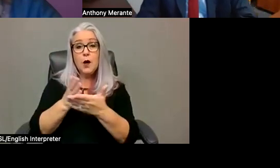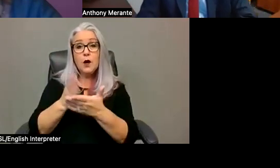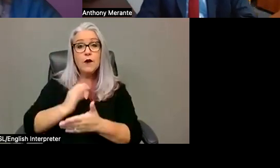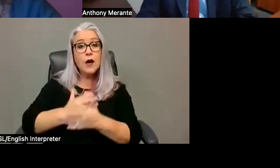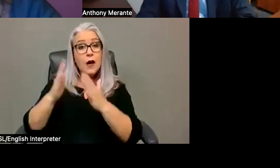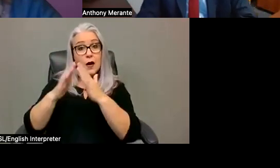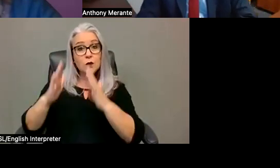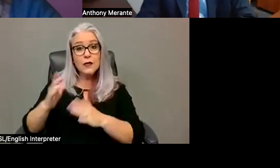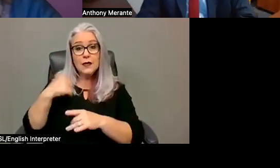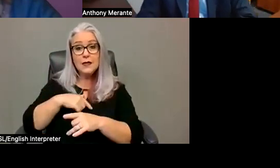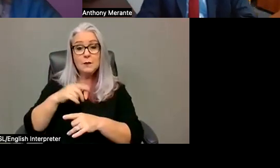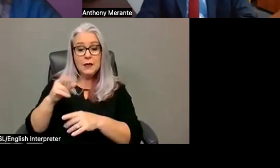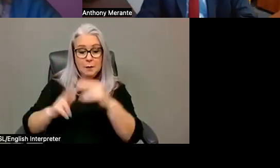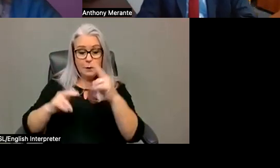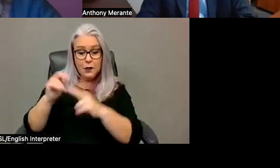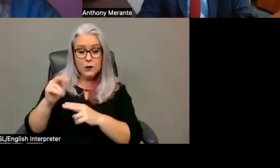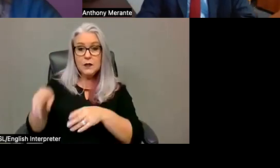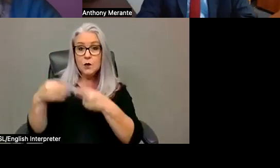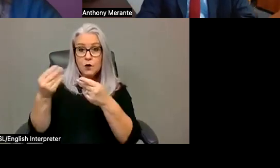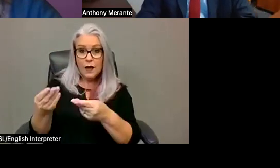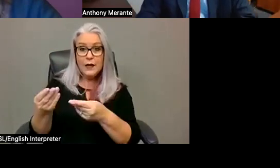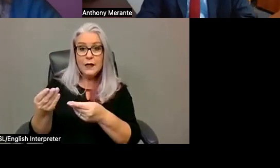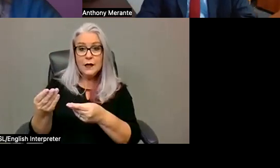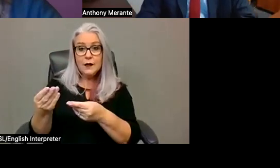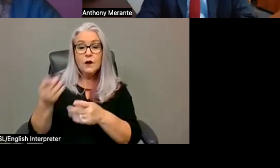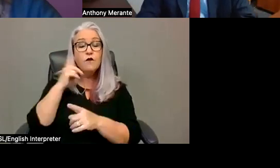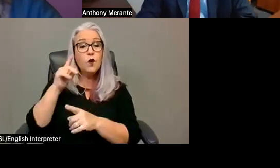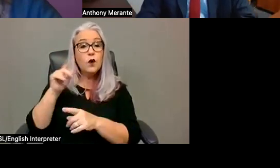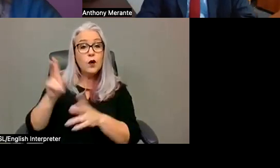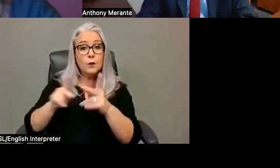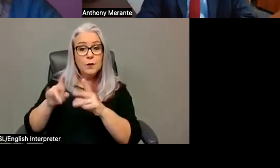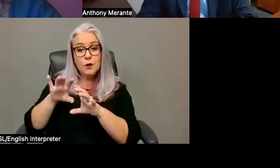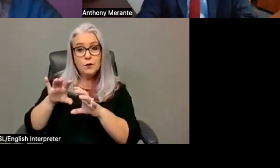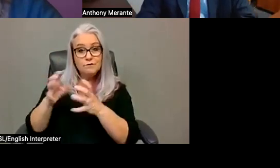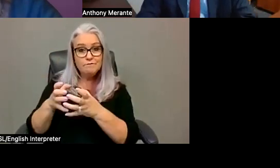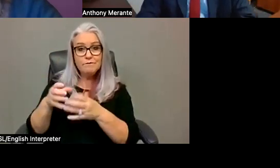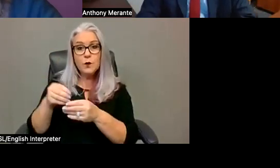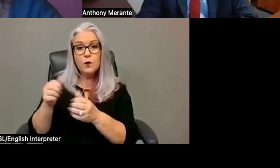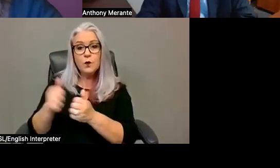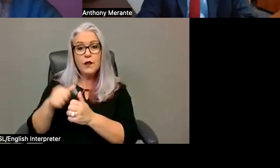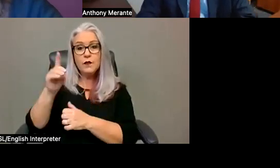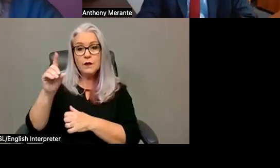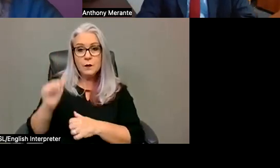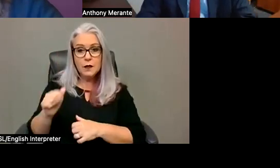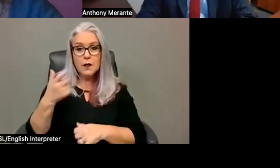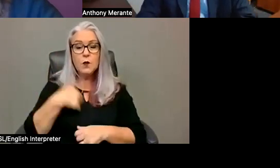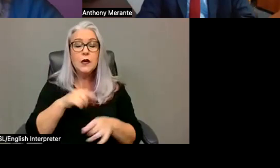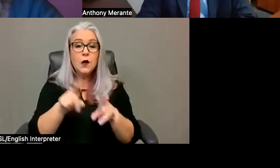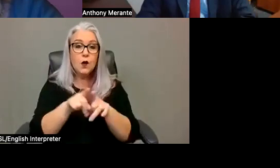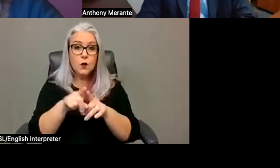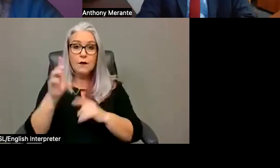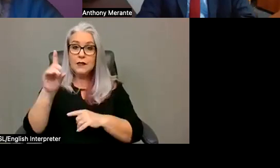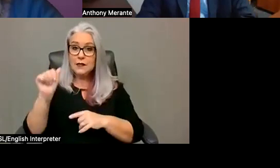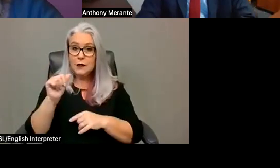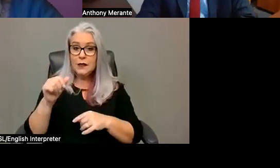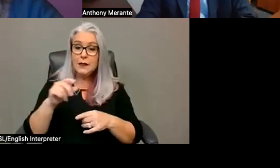built is provided and made available to people with disabilities. I also have a disability advisory board where they work